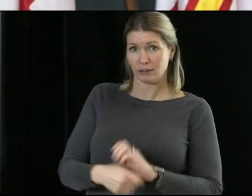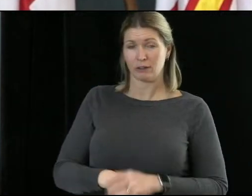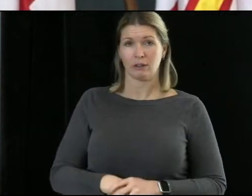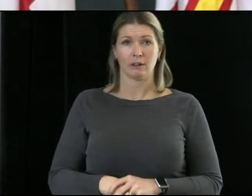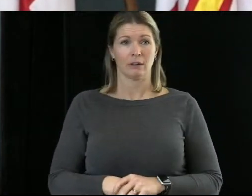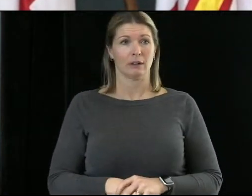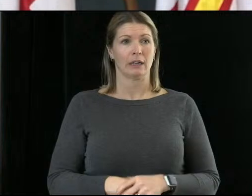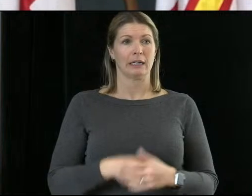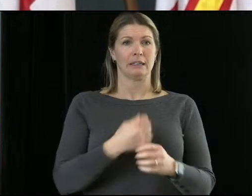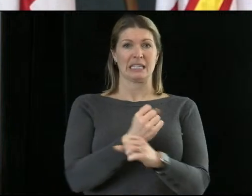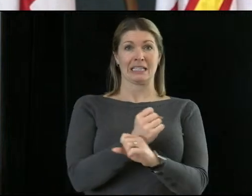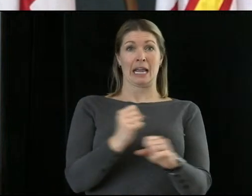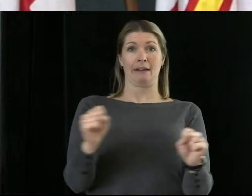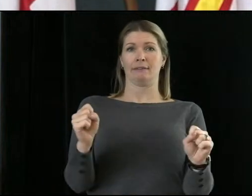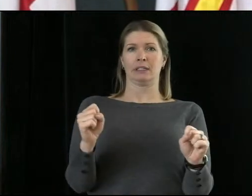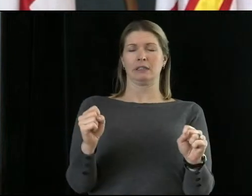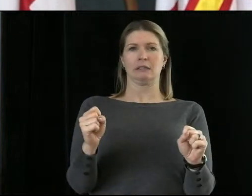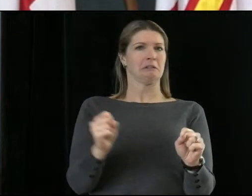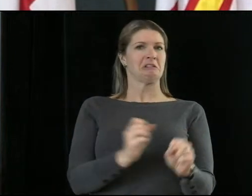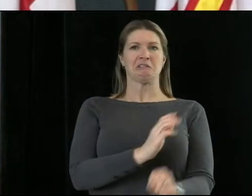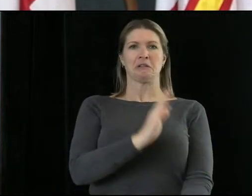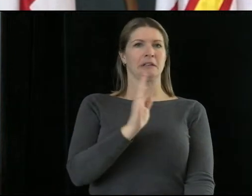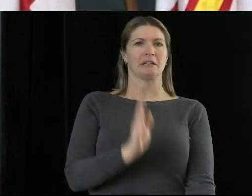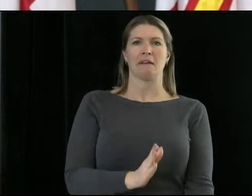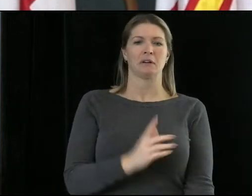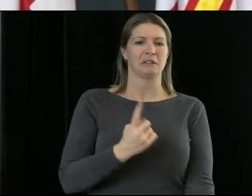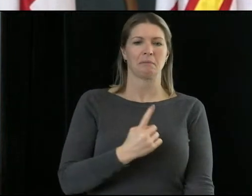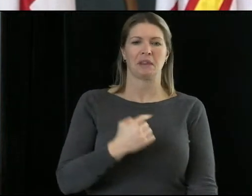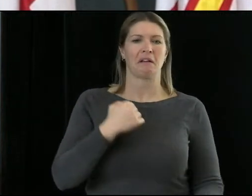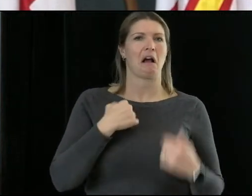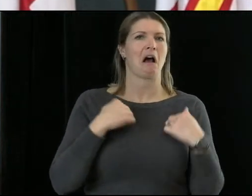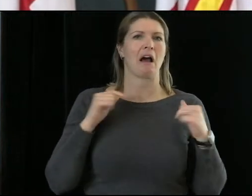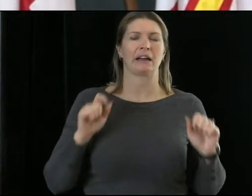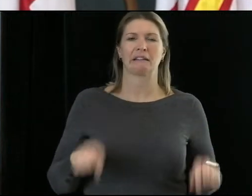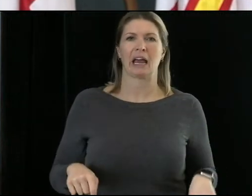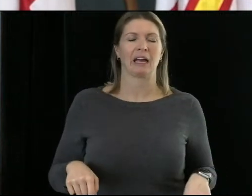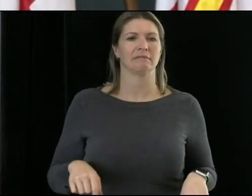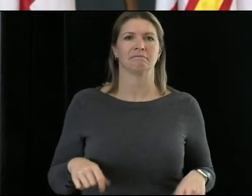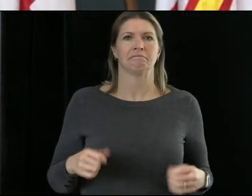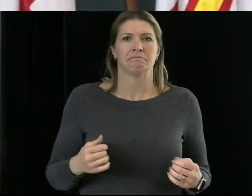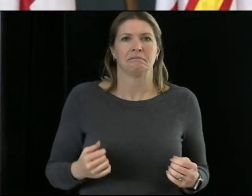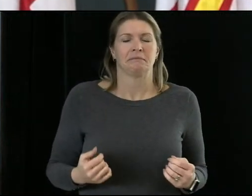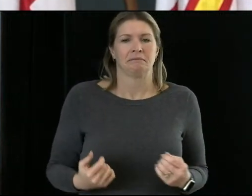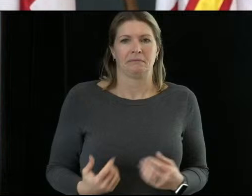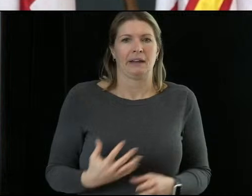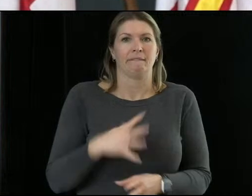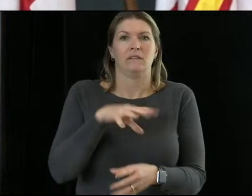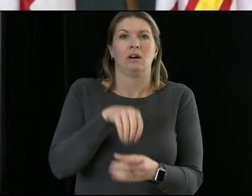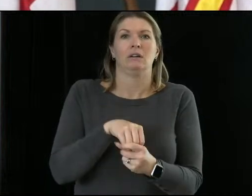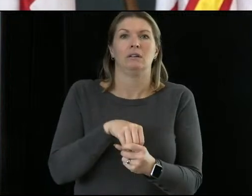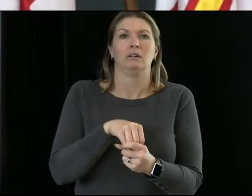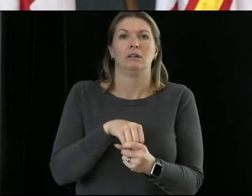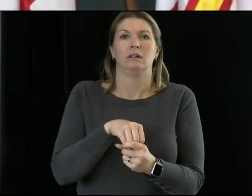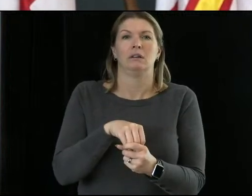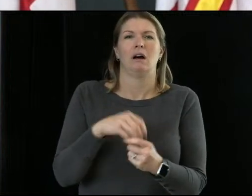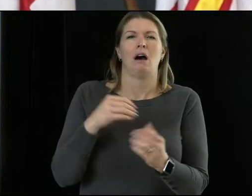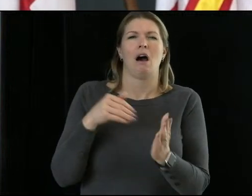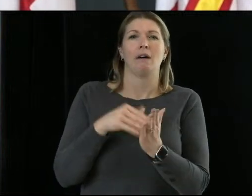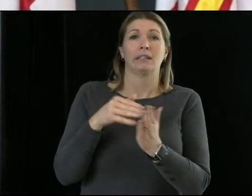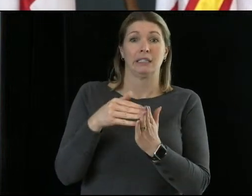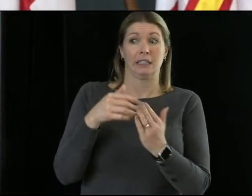Safety has never been a luxury I could afford. As a woman, I walked with a constant awareness, glancing over my